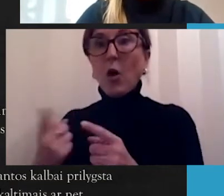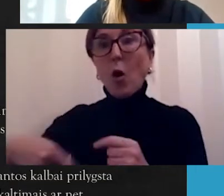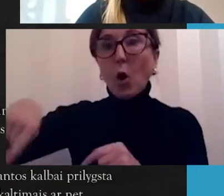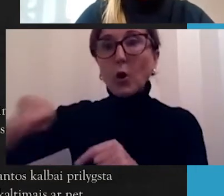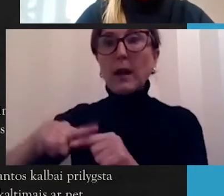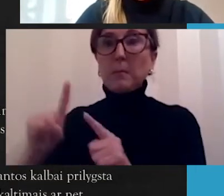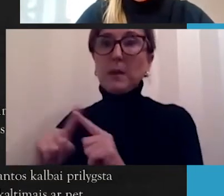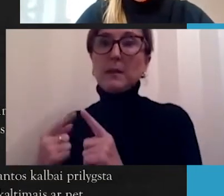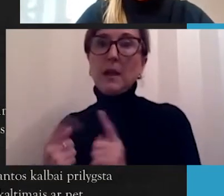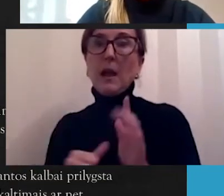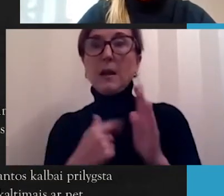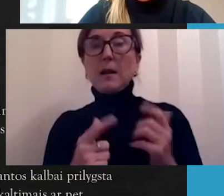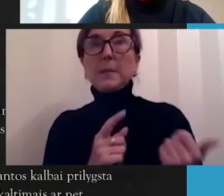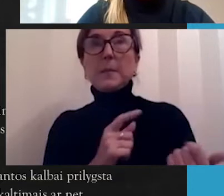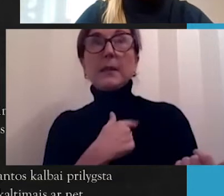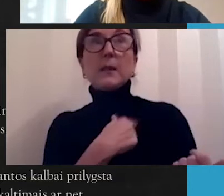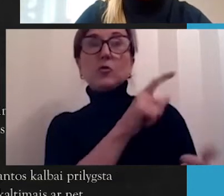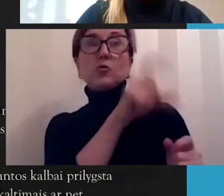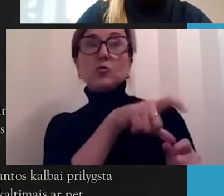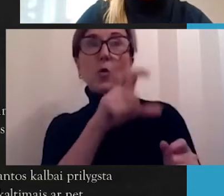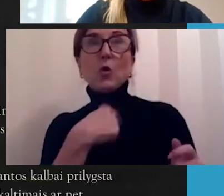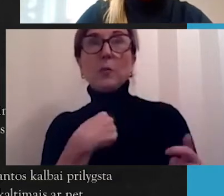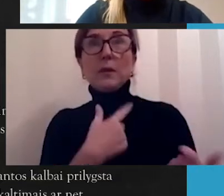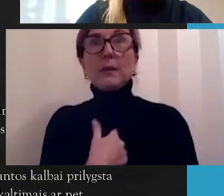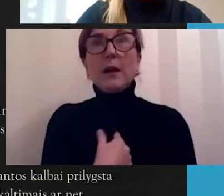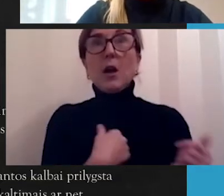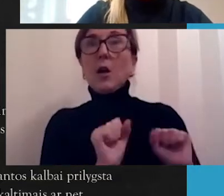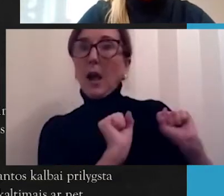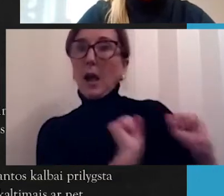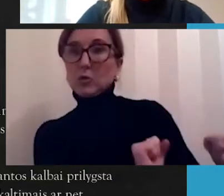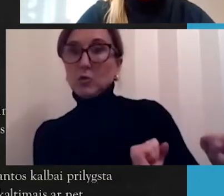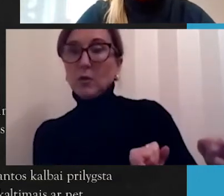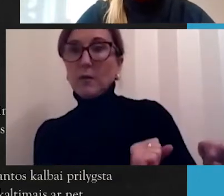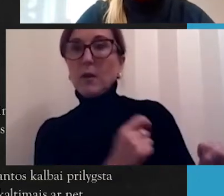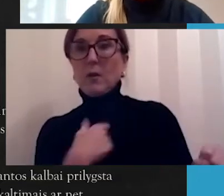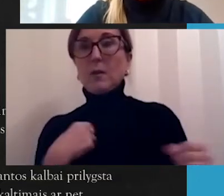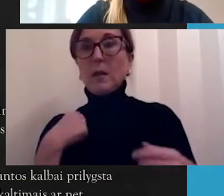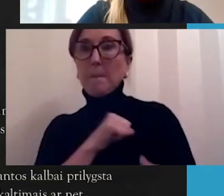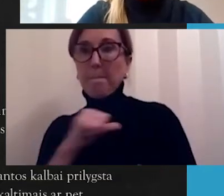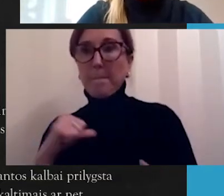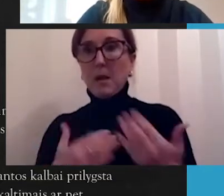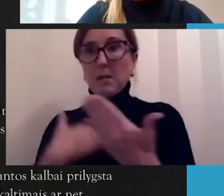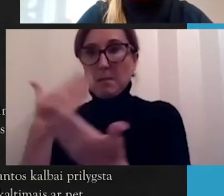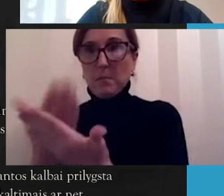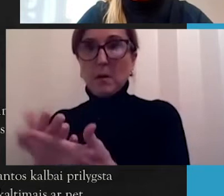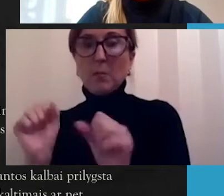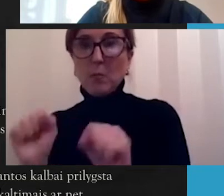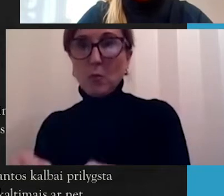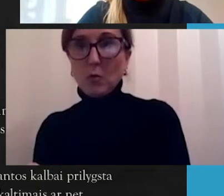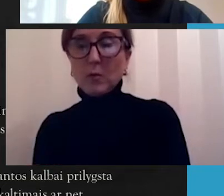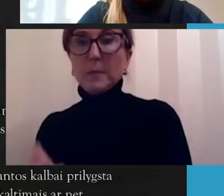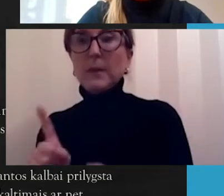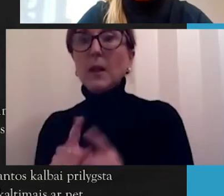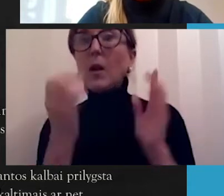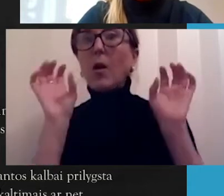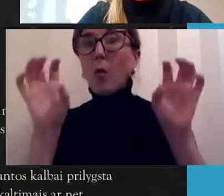said that it is acceptable that NGOs address to court. This is normally the